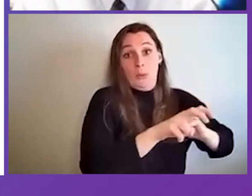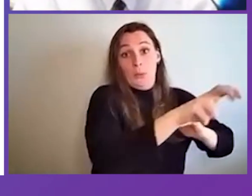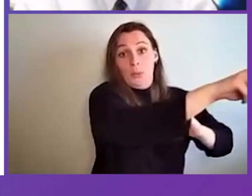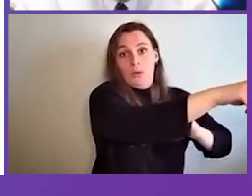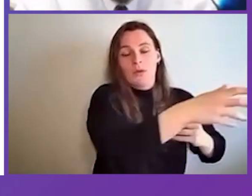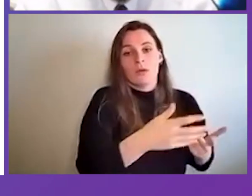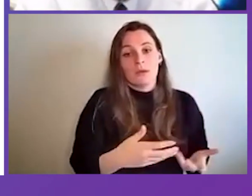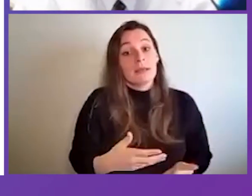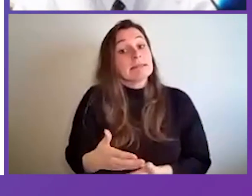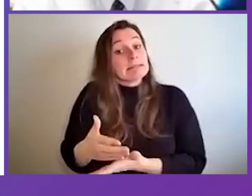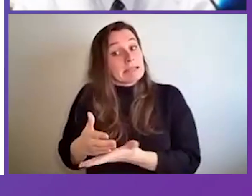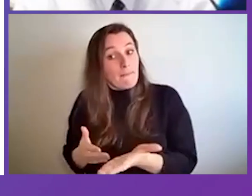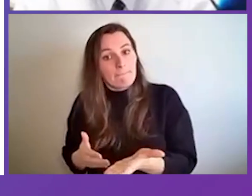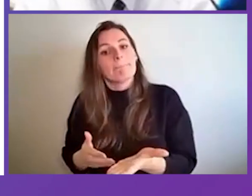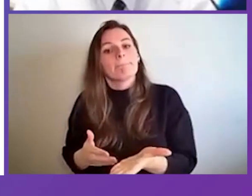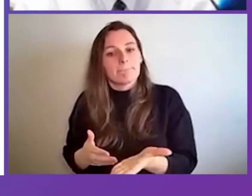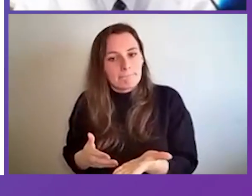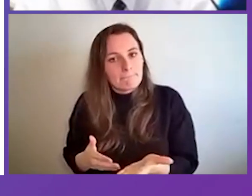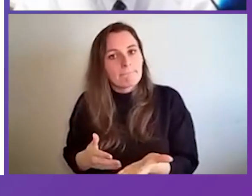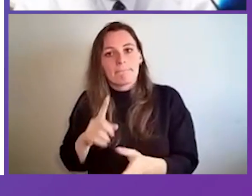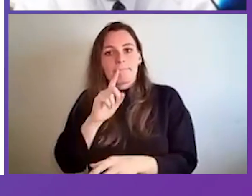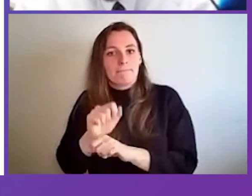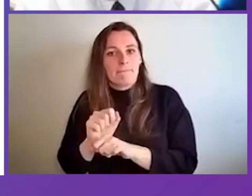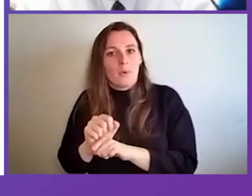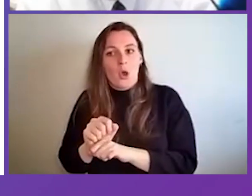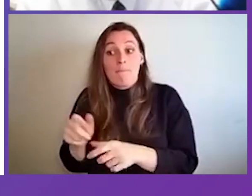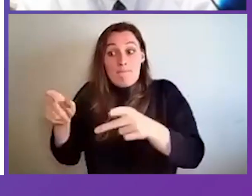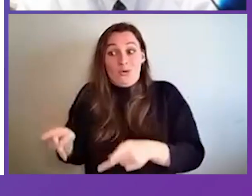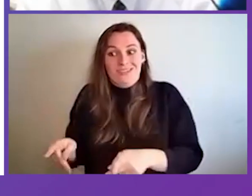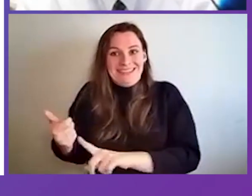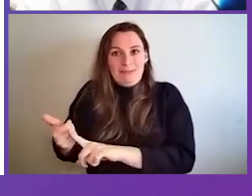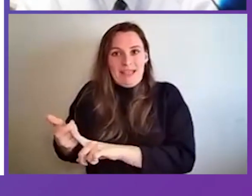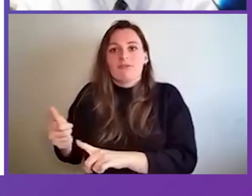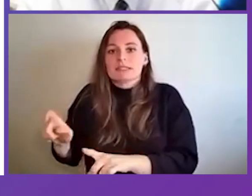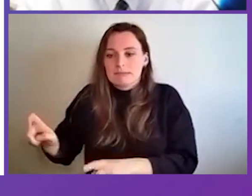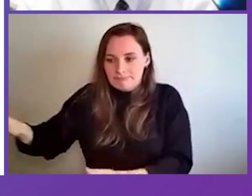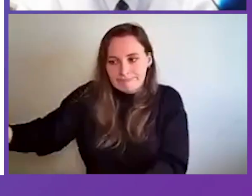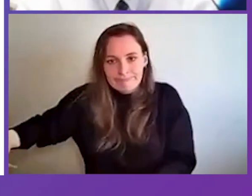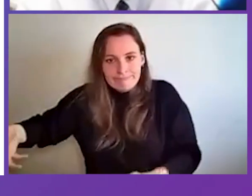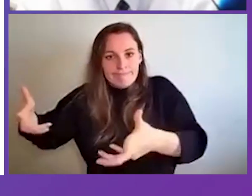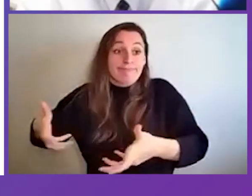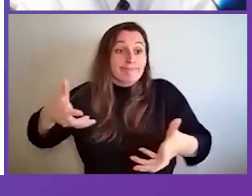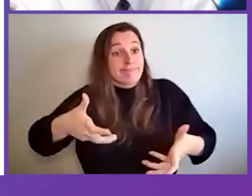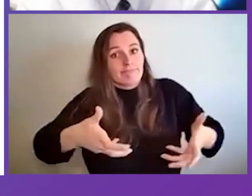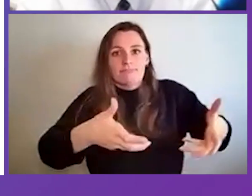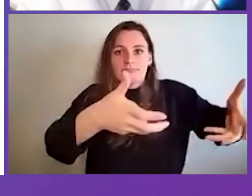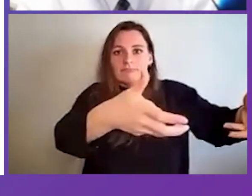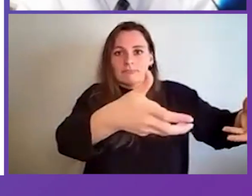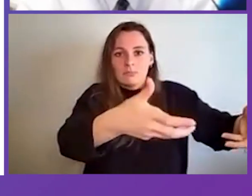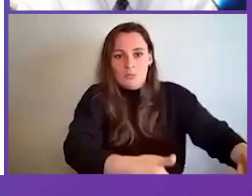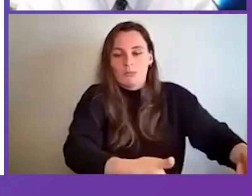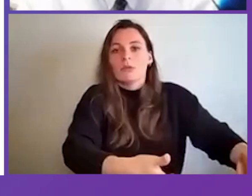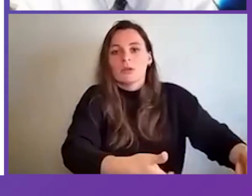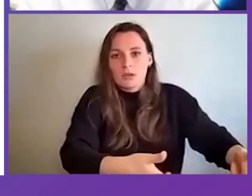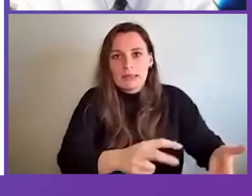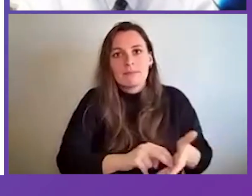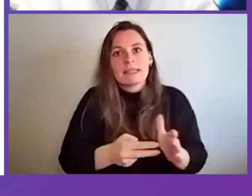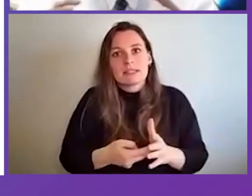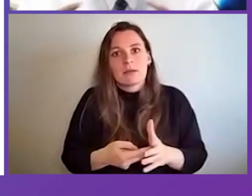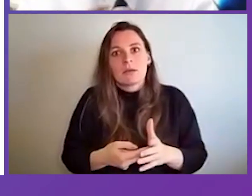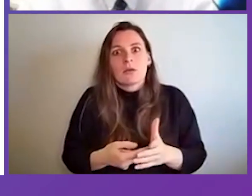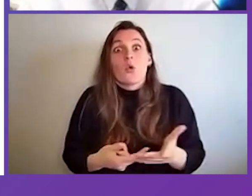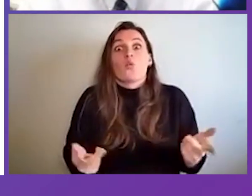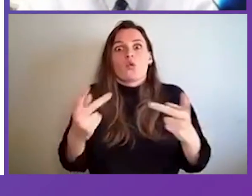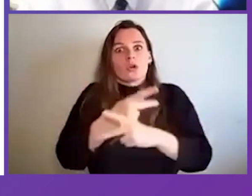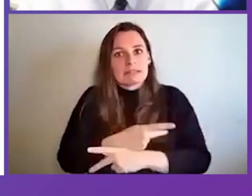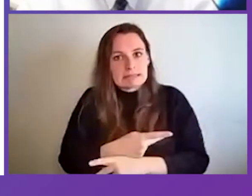manual lifting, which we think puts the wheelchair at much higher risk of damage if these